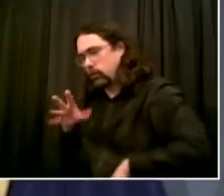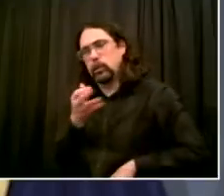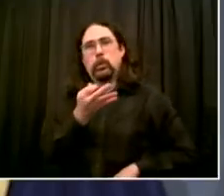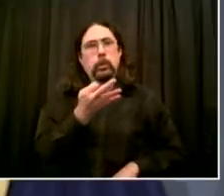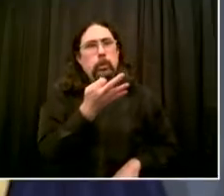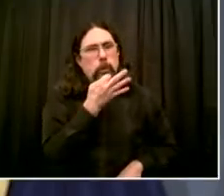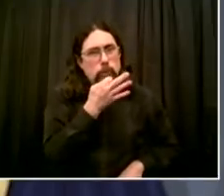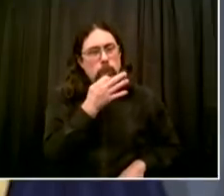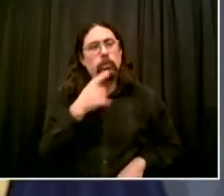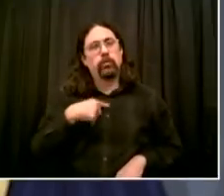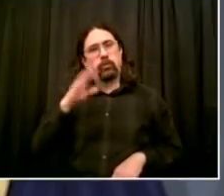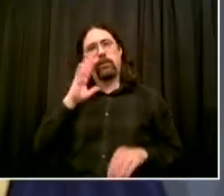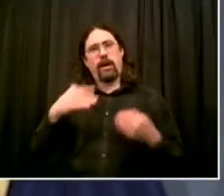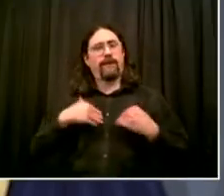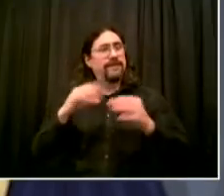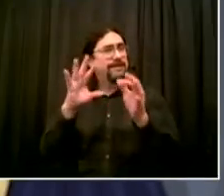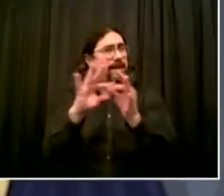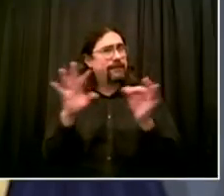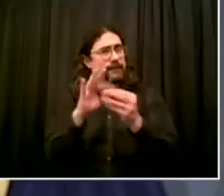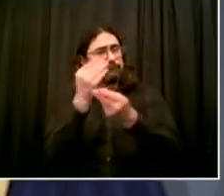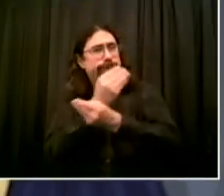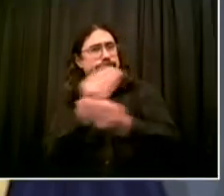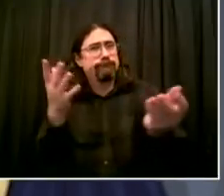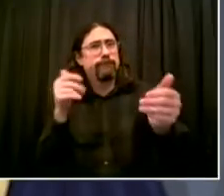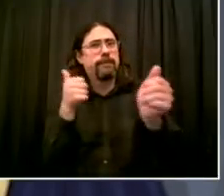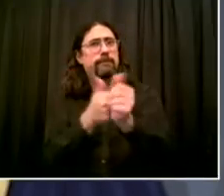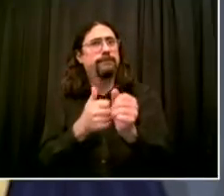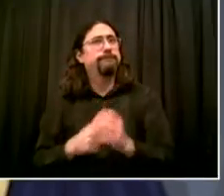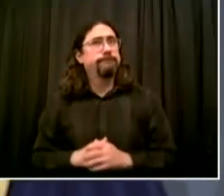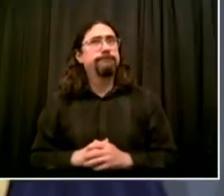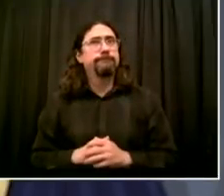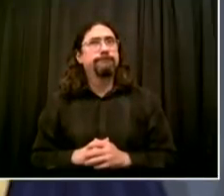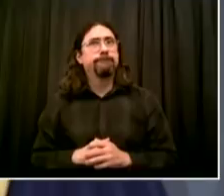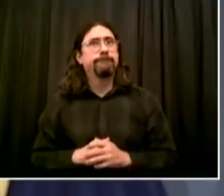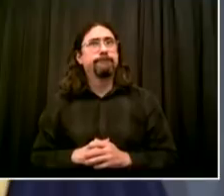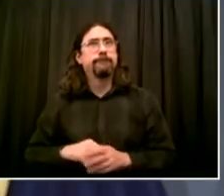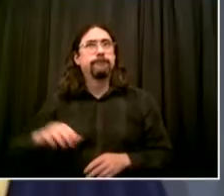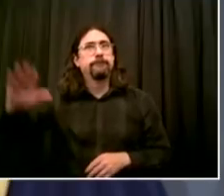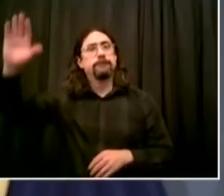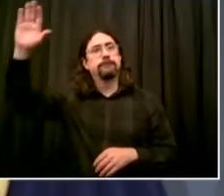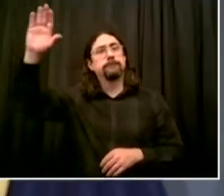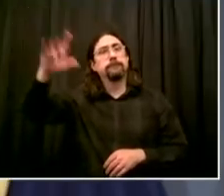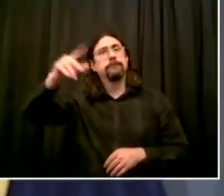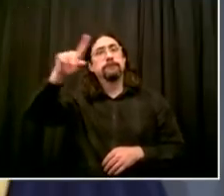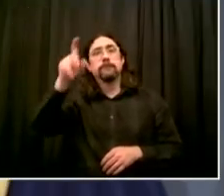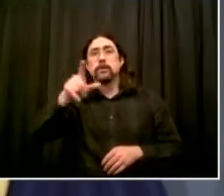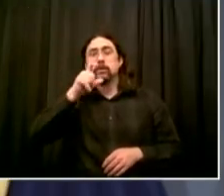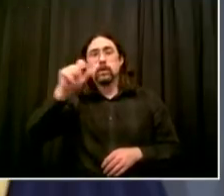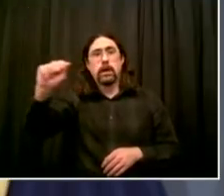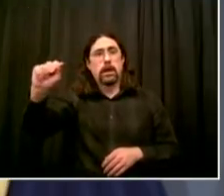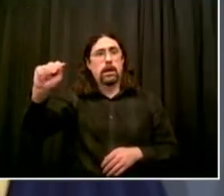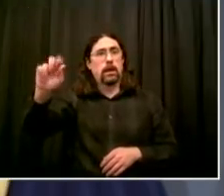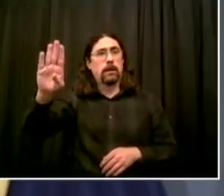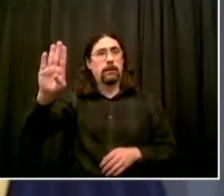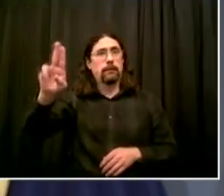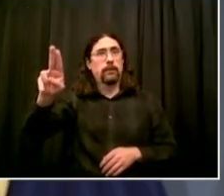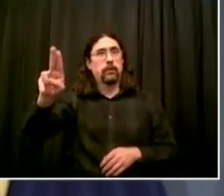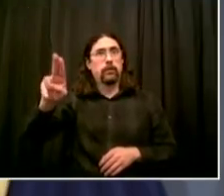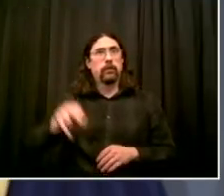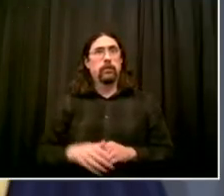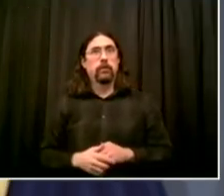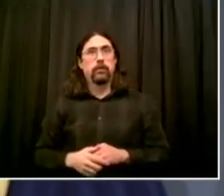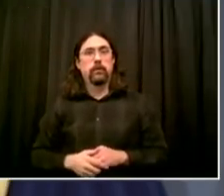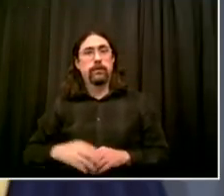Hello, Mayor. Good morning. How are you? I'm good, Abu, and I also just want to say one more thing before I hear your question, just